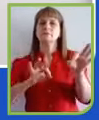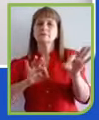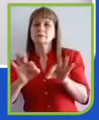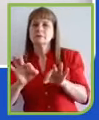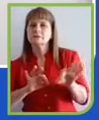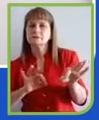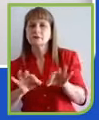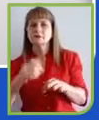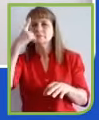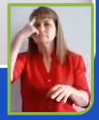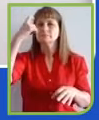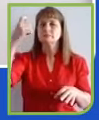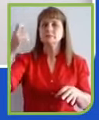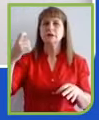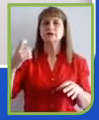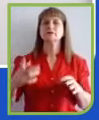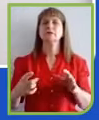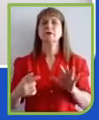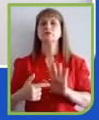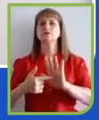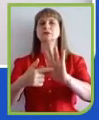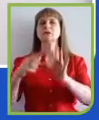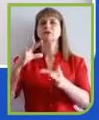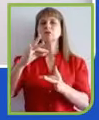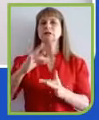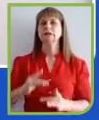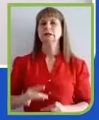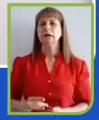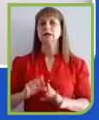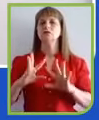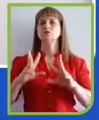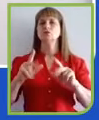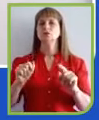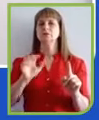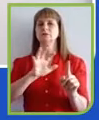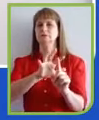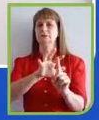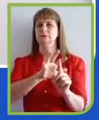detail, all these trends for us. Ricardo, please, have a seat.